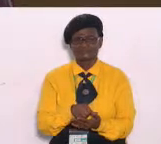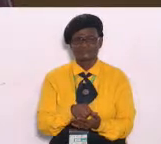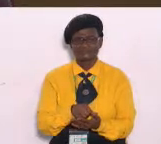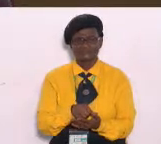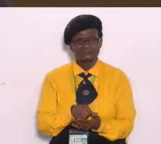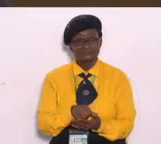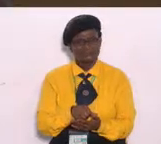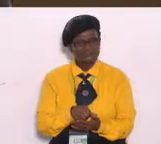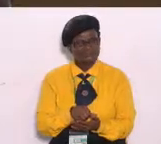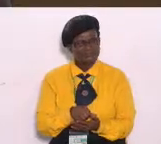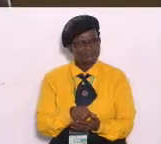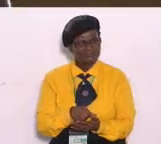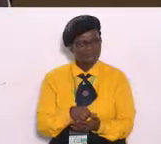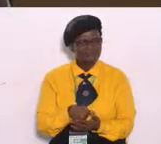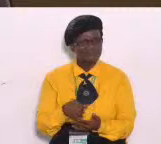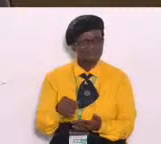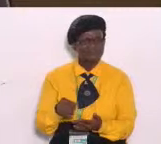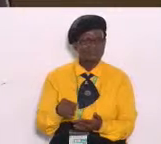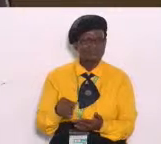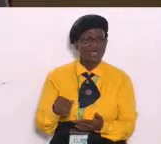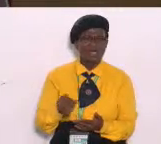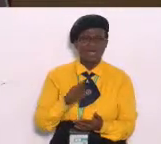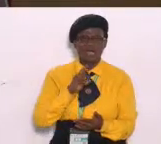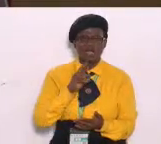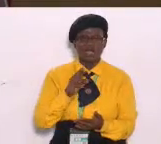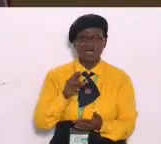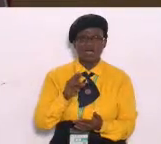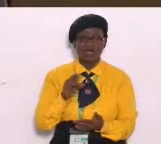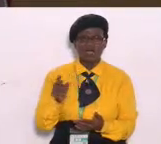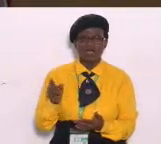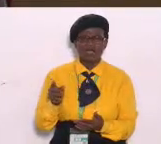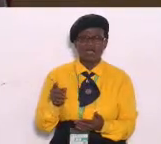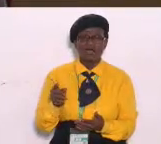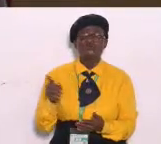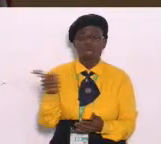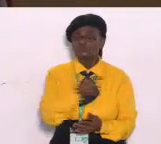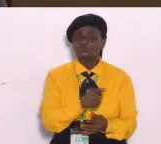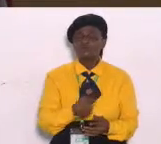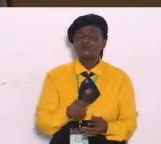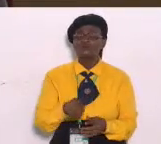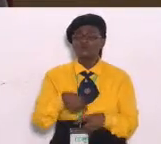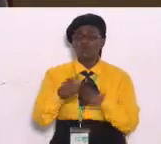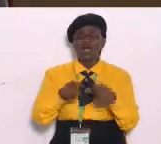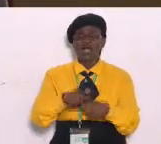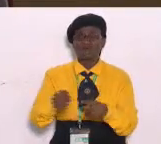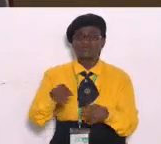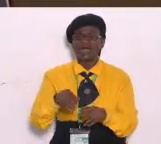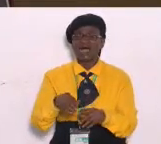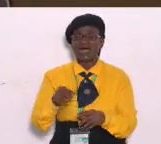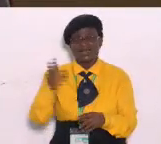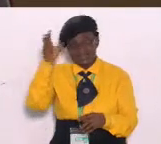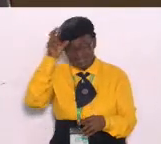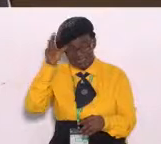Are you a child of God? Are you making money the crooked